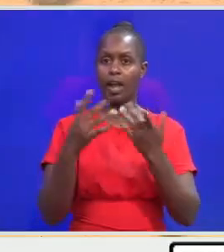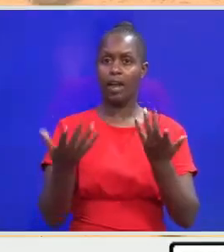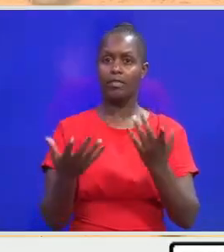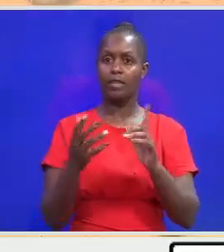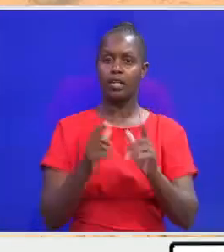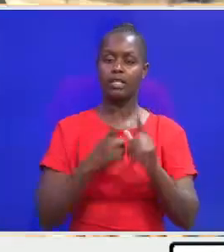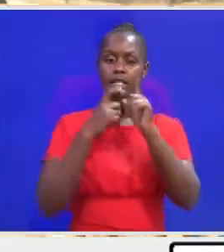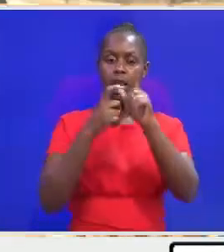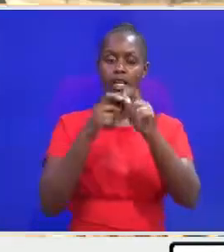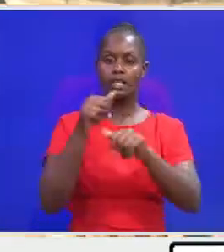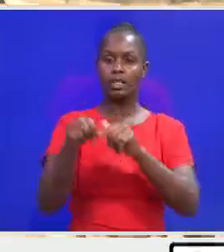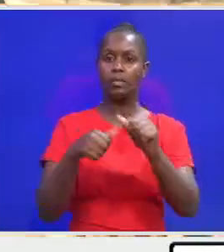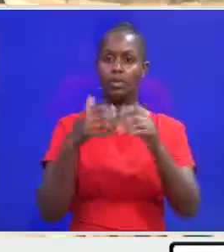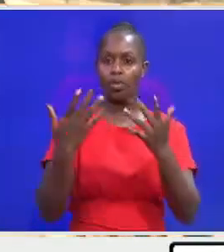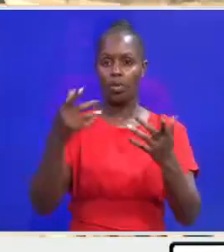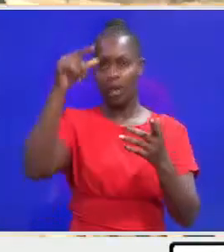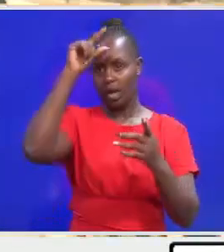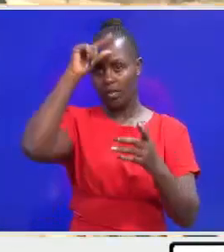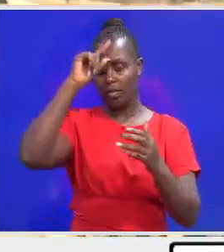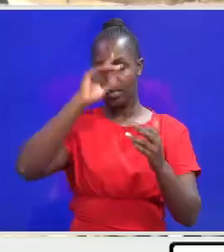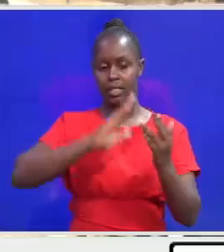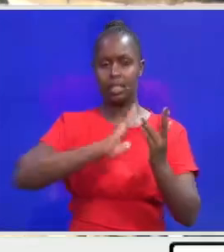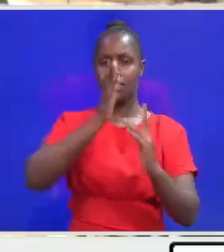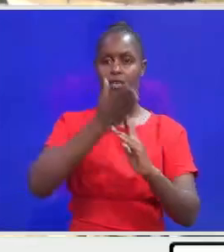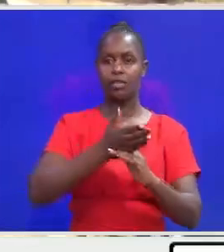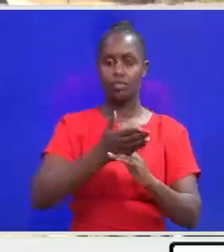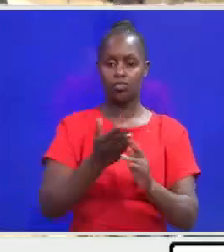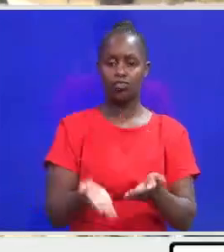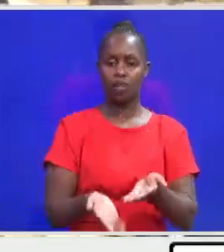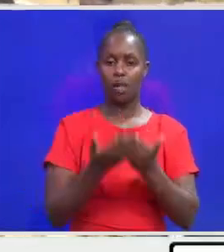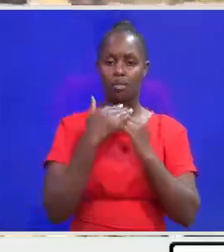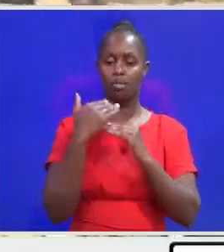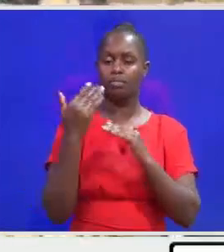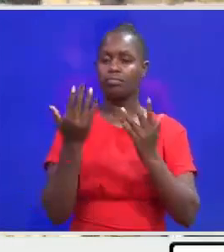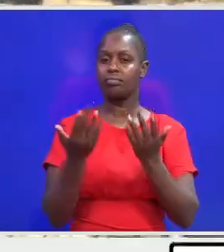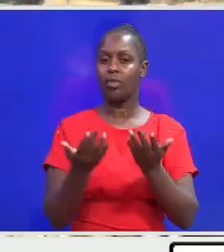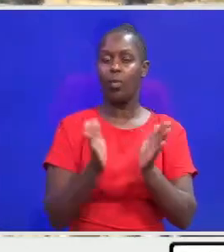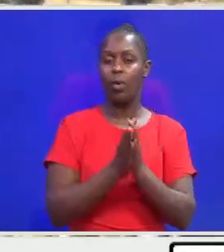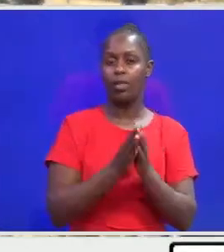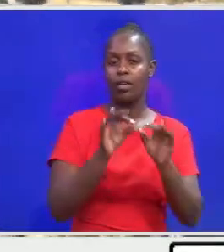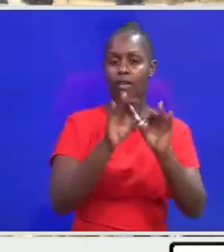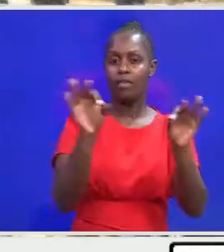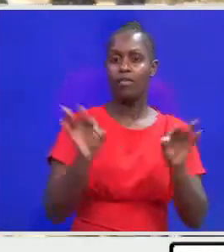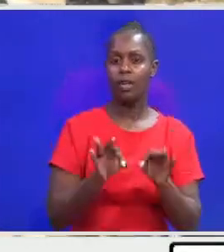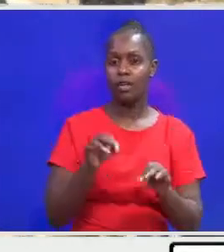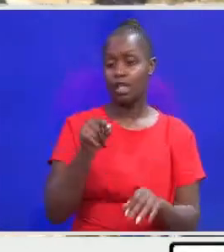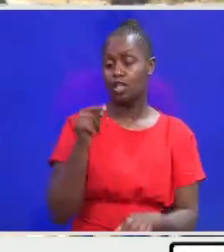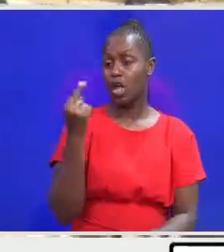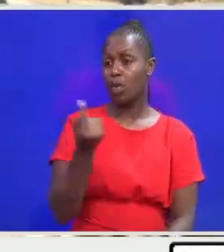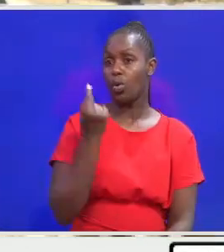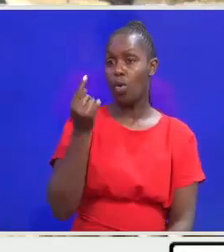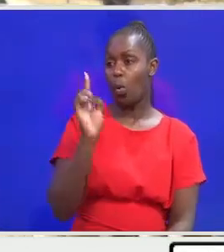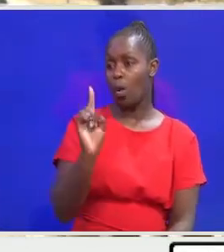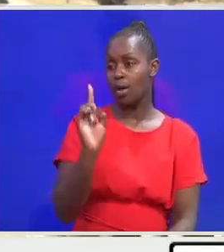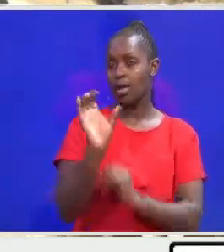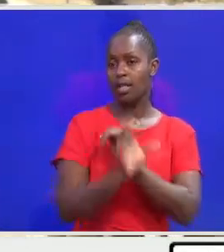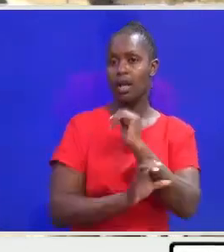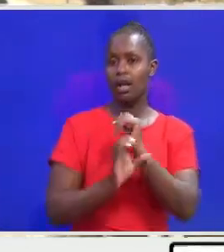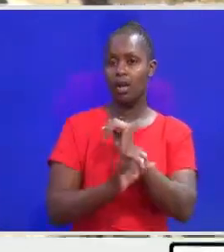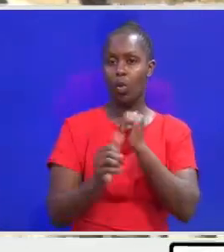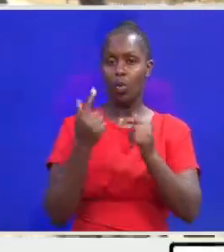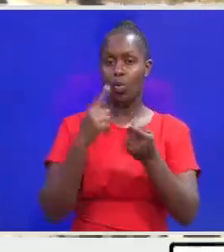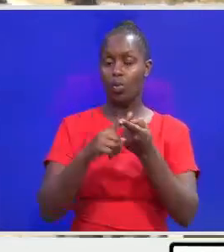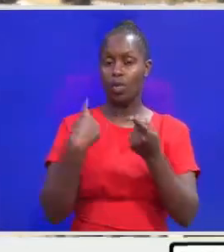about maybe even government intervention to come and facilitate like fields. This is the only field in the country that is playable for